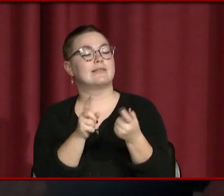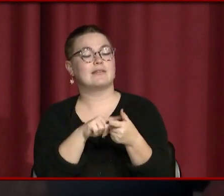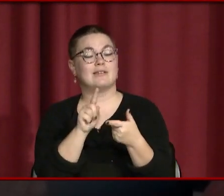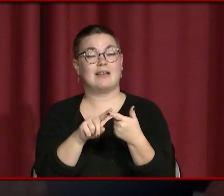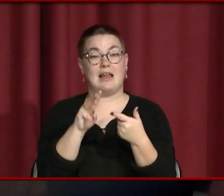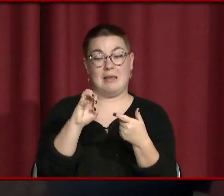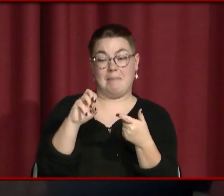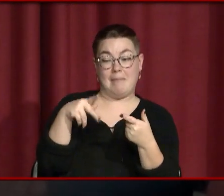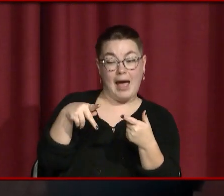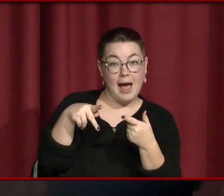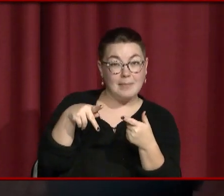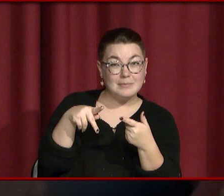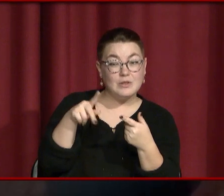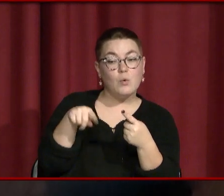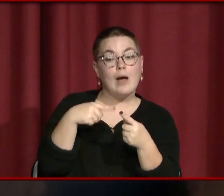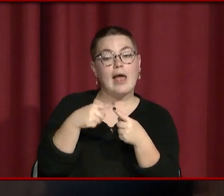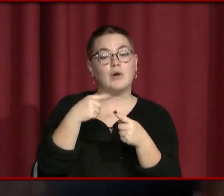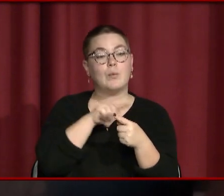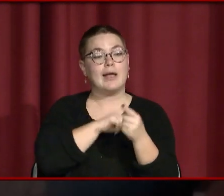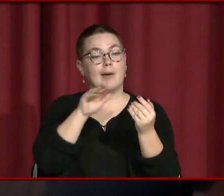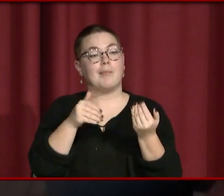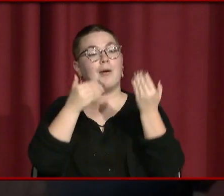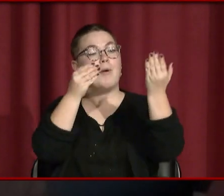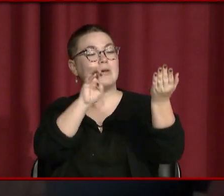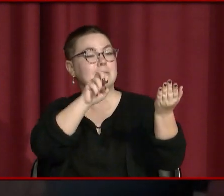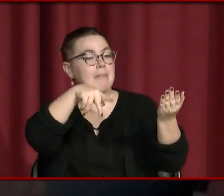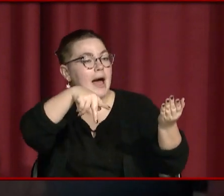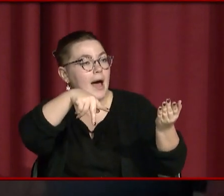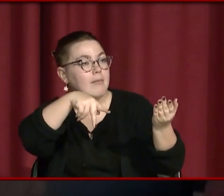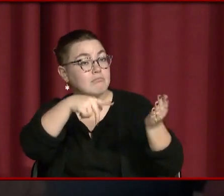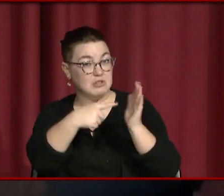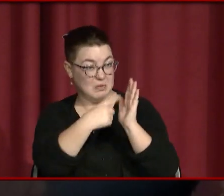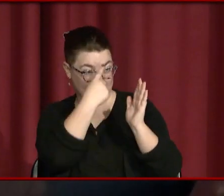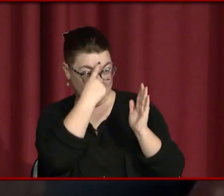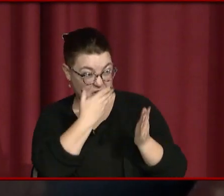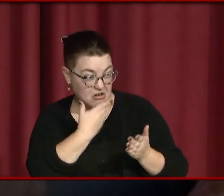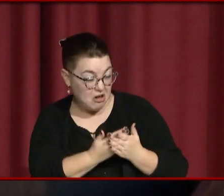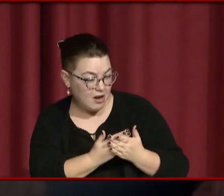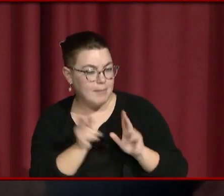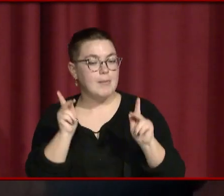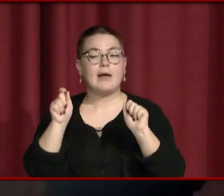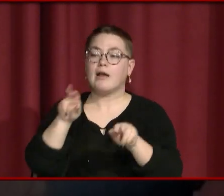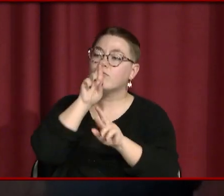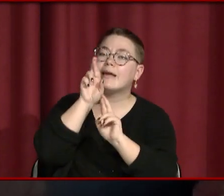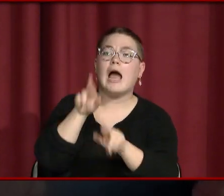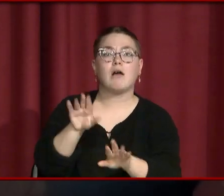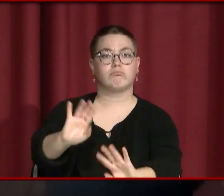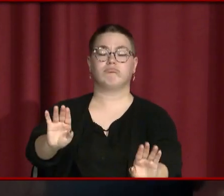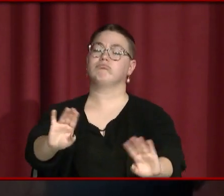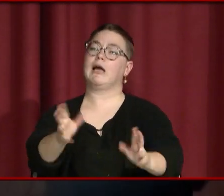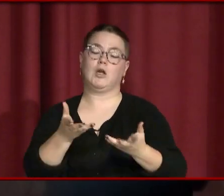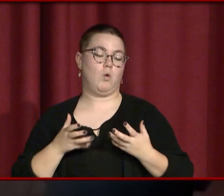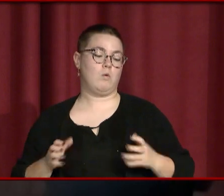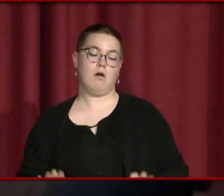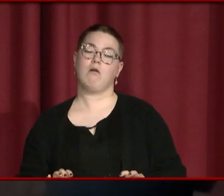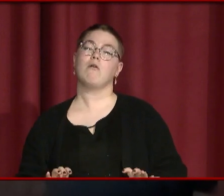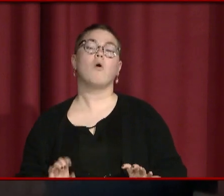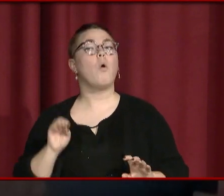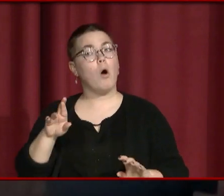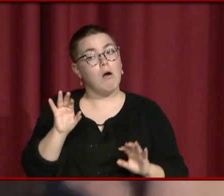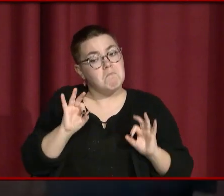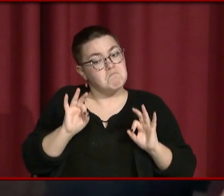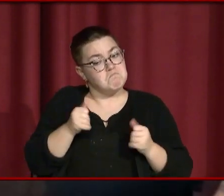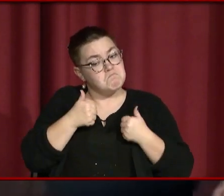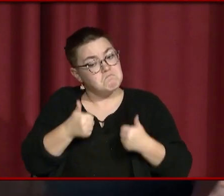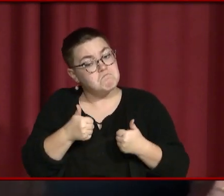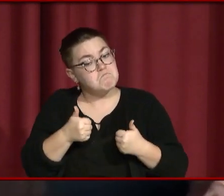that have been proposed and then react to them. And voters will be able to say, for example, there was a lot of conversation in the Dayton area